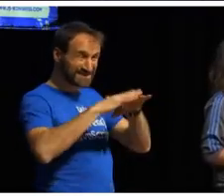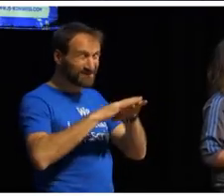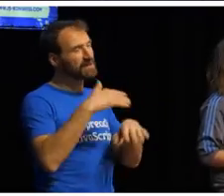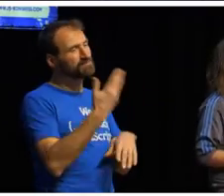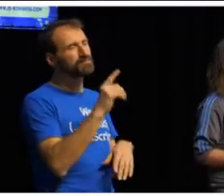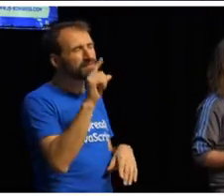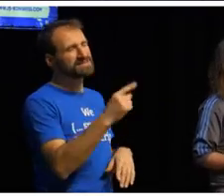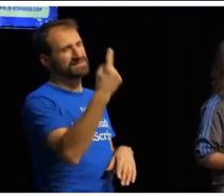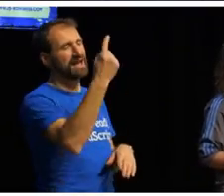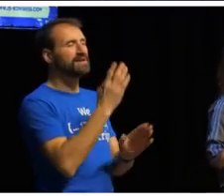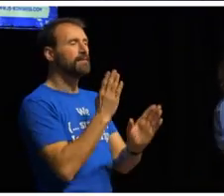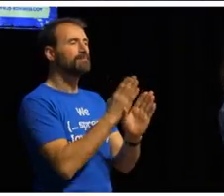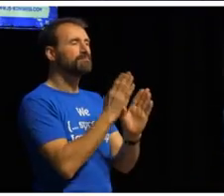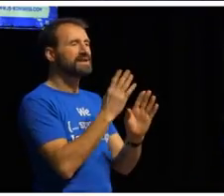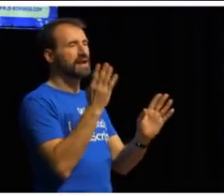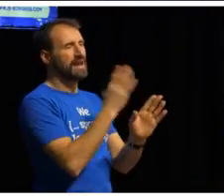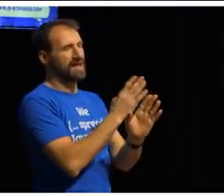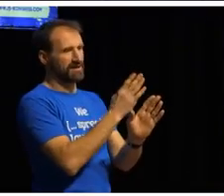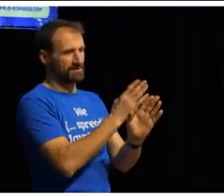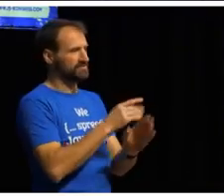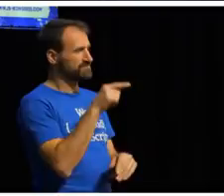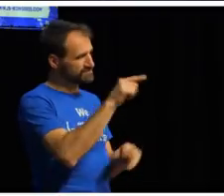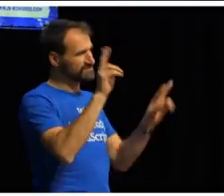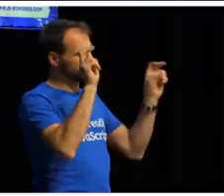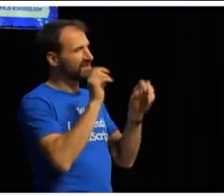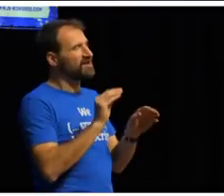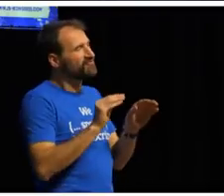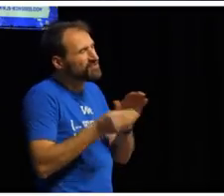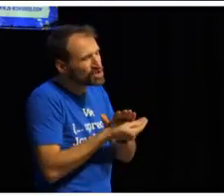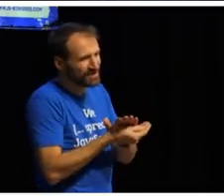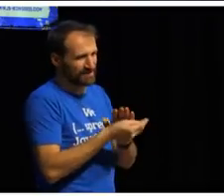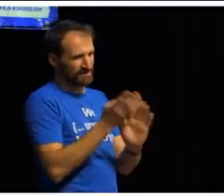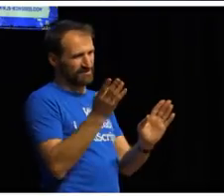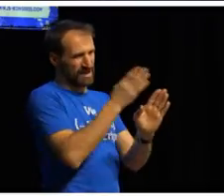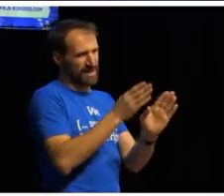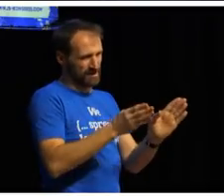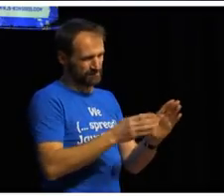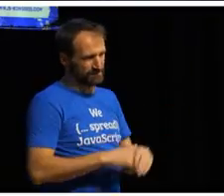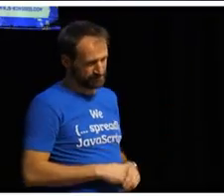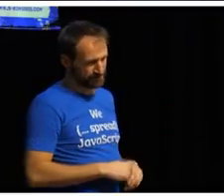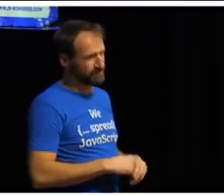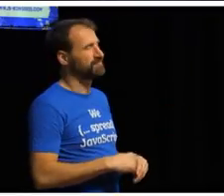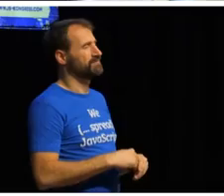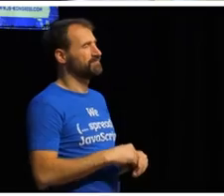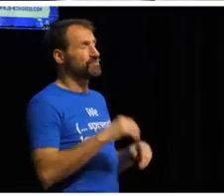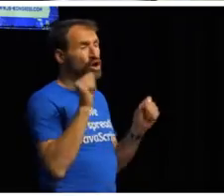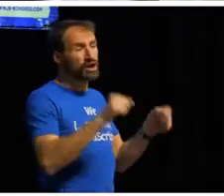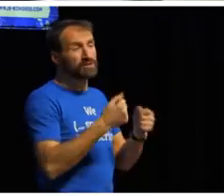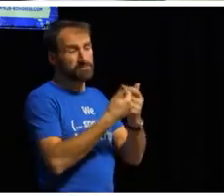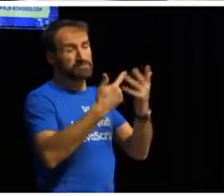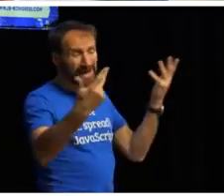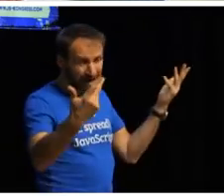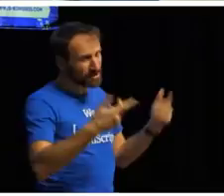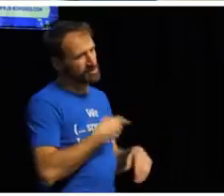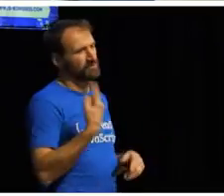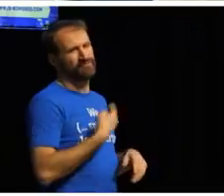is called hidden layer. There might be more, like one layer, but in this case, we just have one layer.